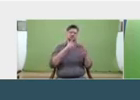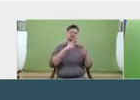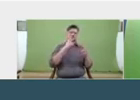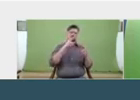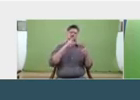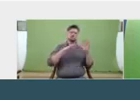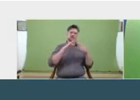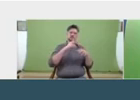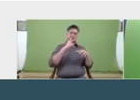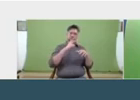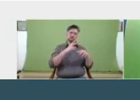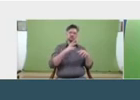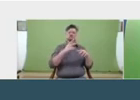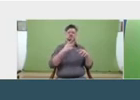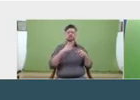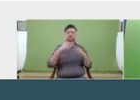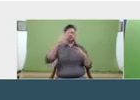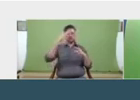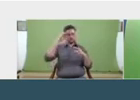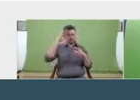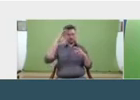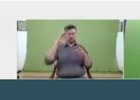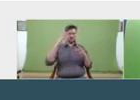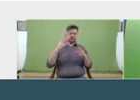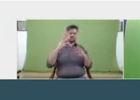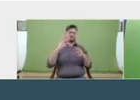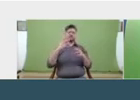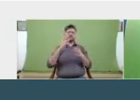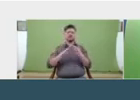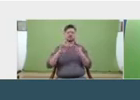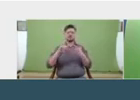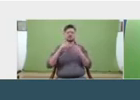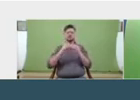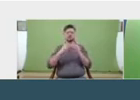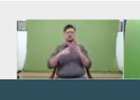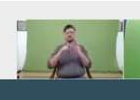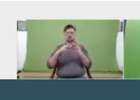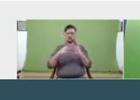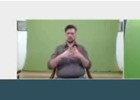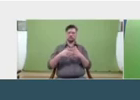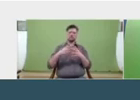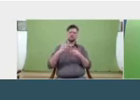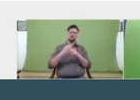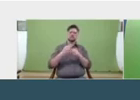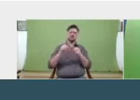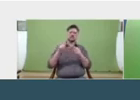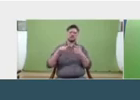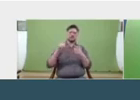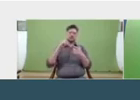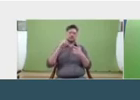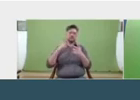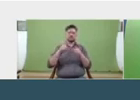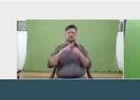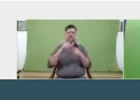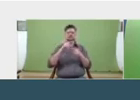many languages like irish gaelic arabic hebrew quite a few quite languages have this vso word order but these are the three main word